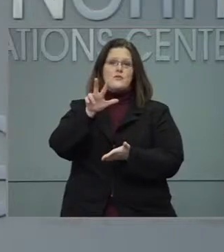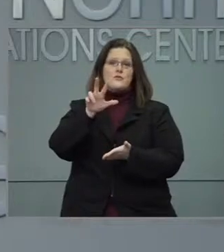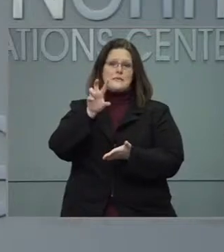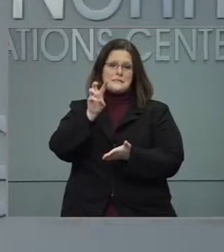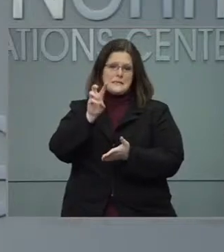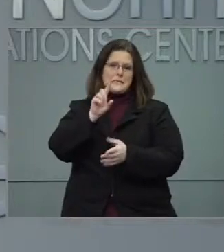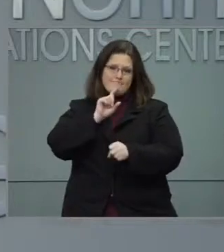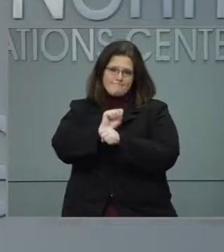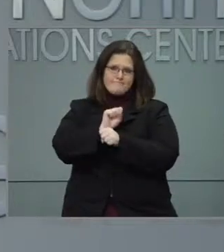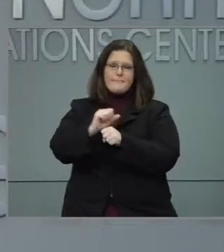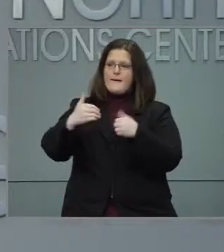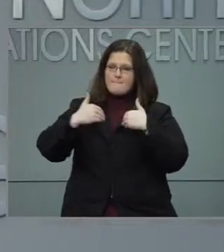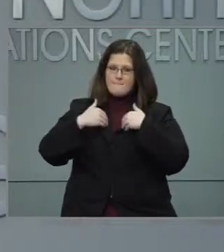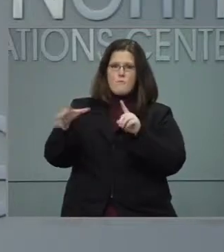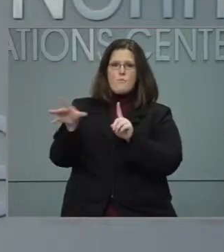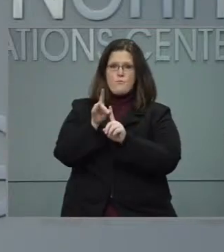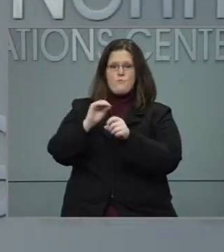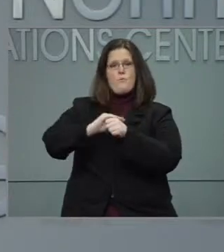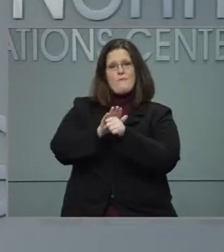965,536 confirmed cases,